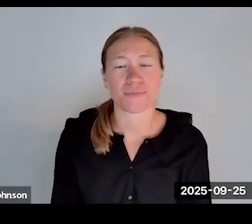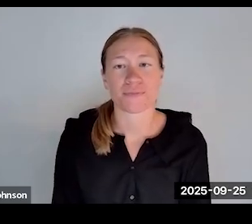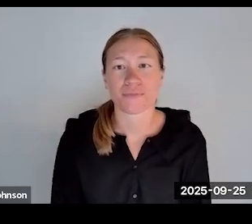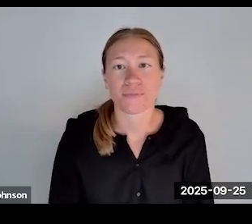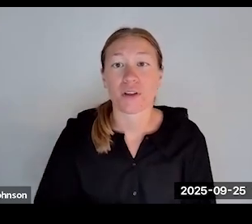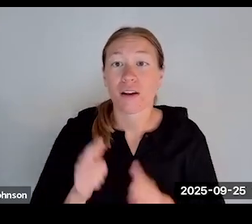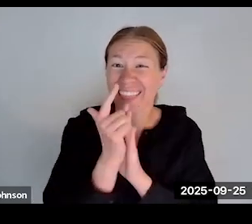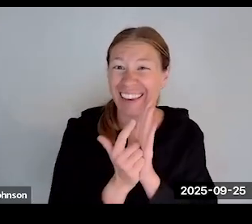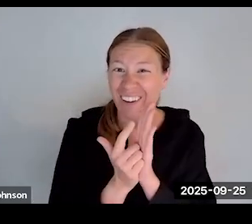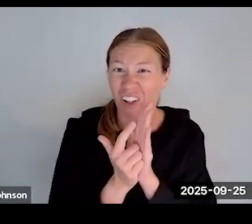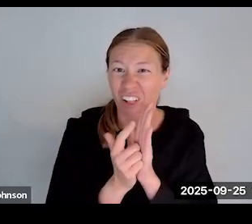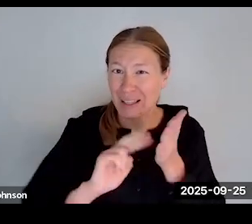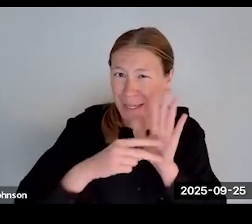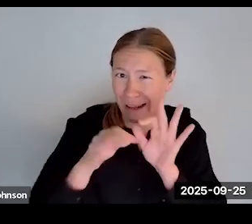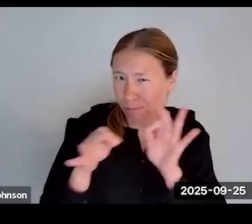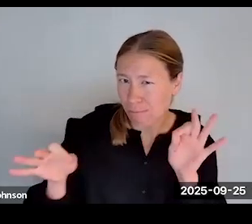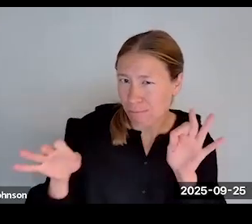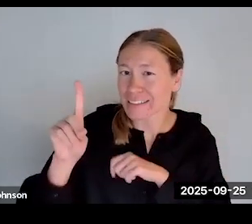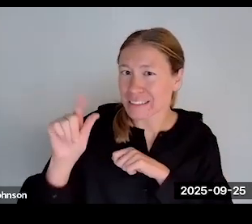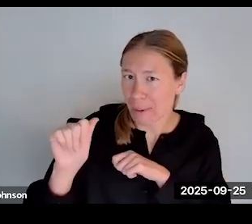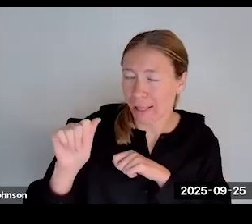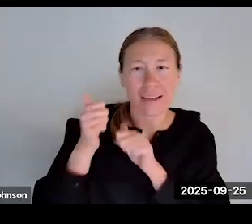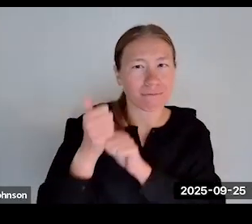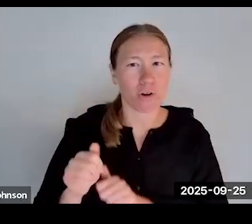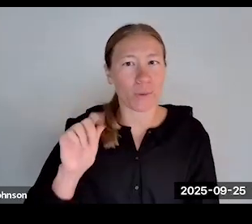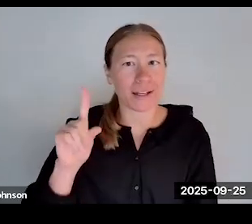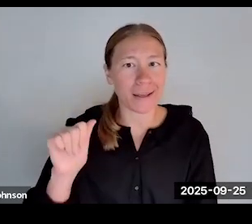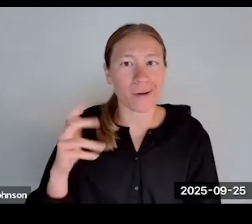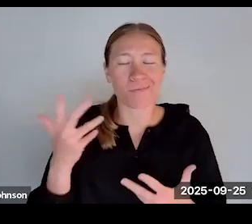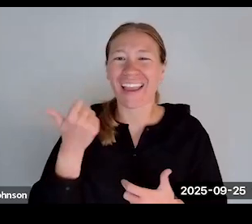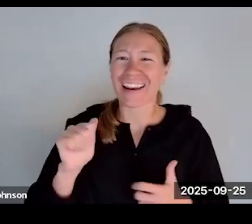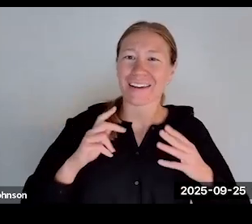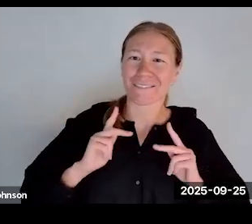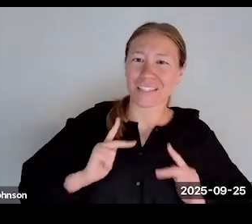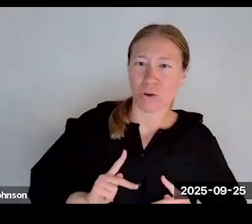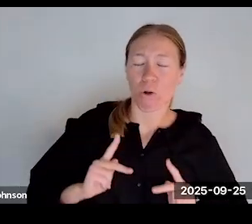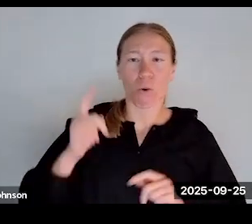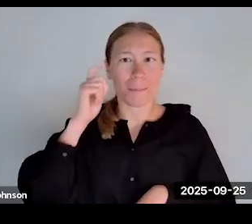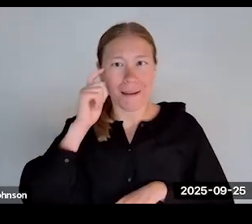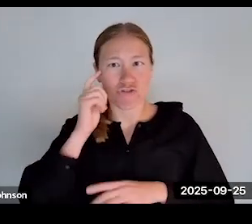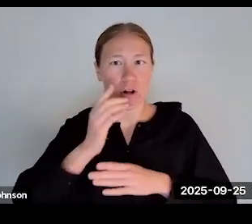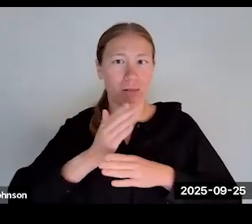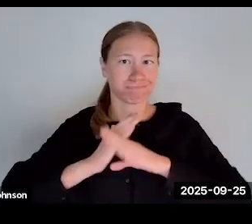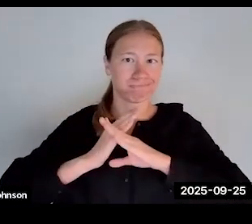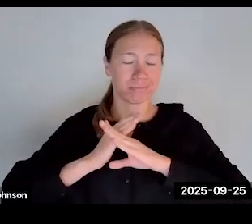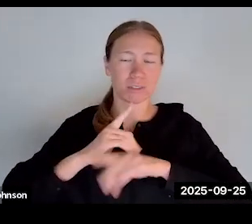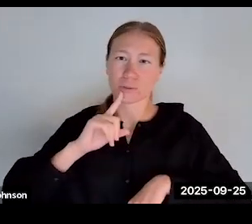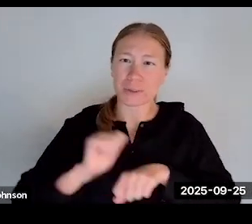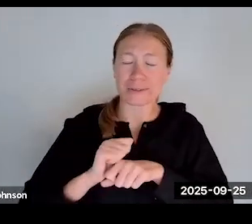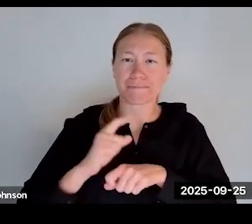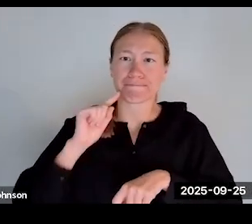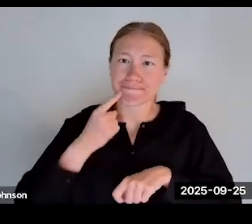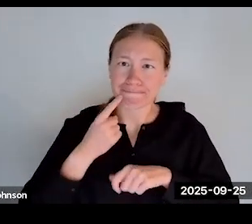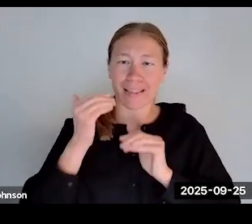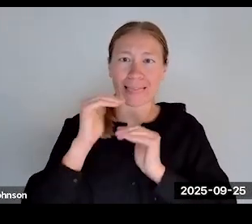The legal definition of a disability under the ADA is any physical or mental impairment that substantially limits one or